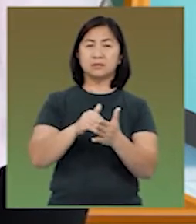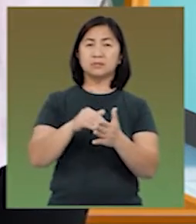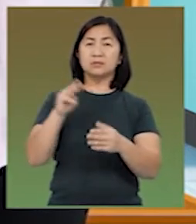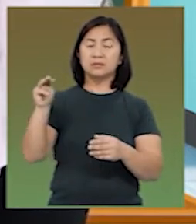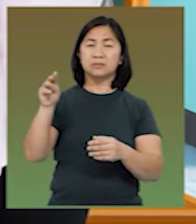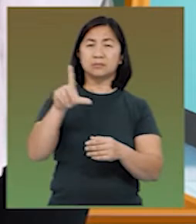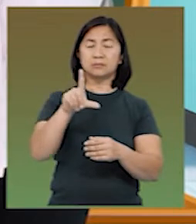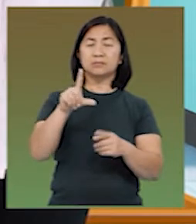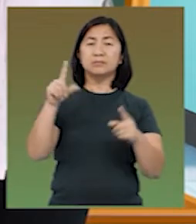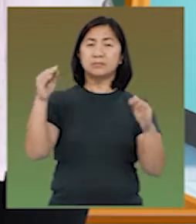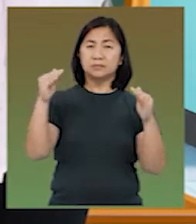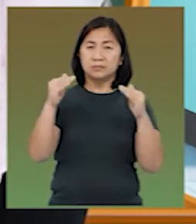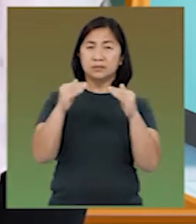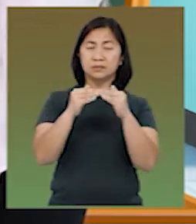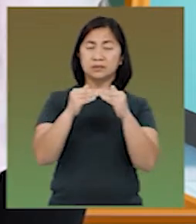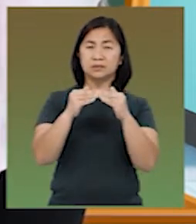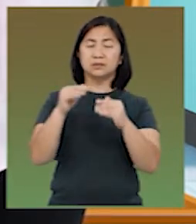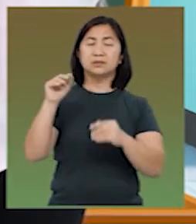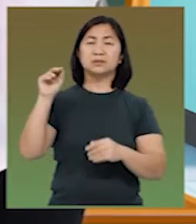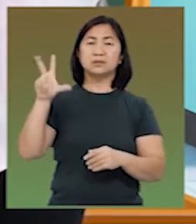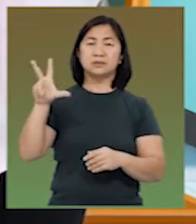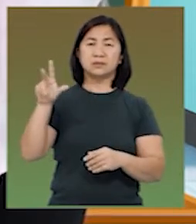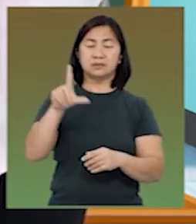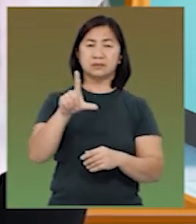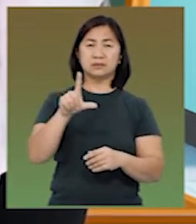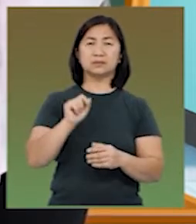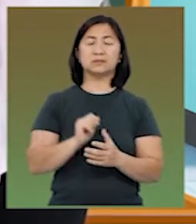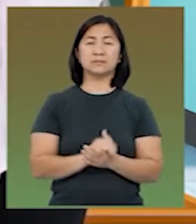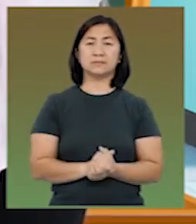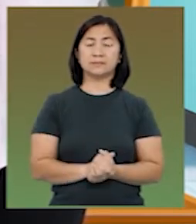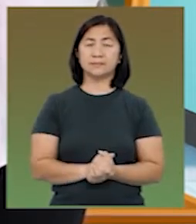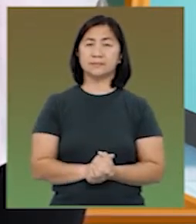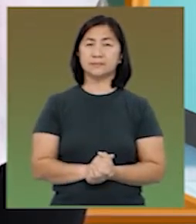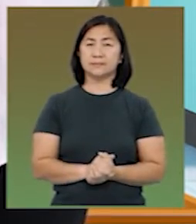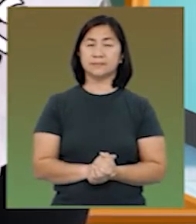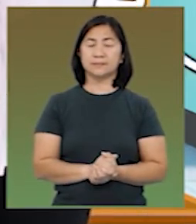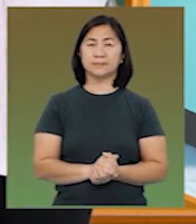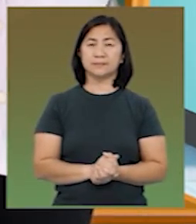3,000 milliliters is equal to 3